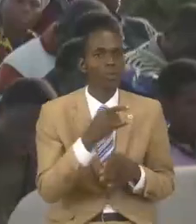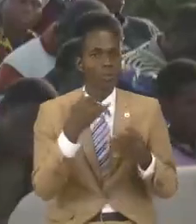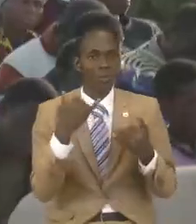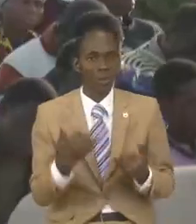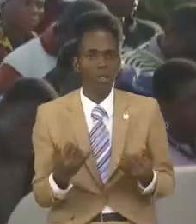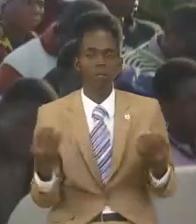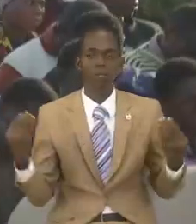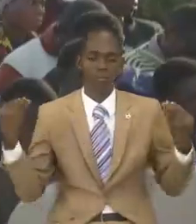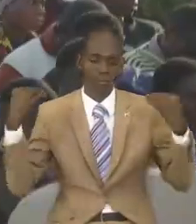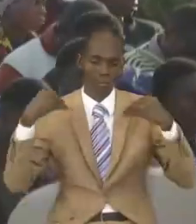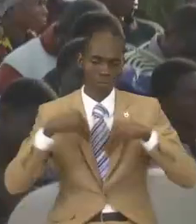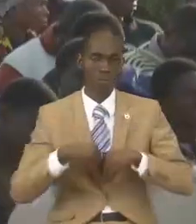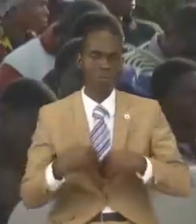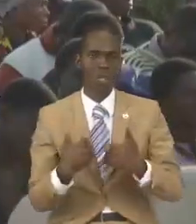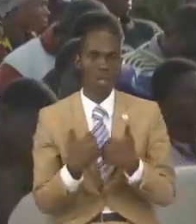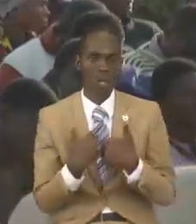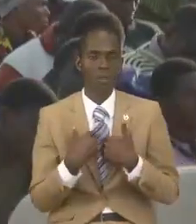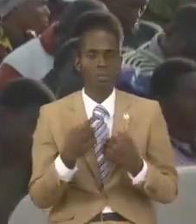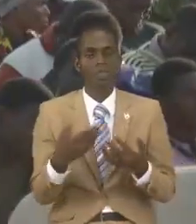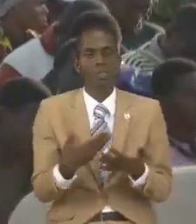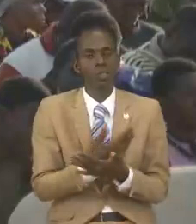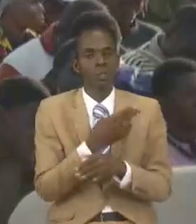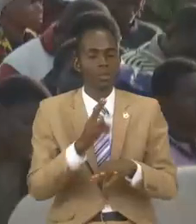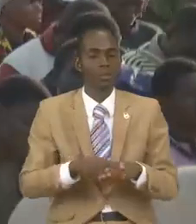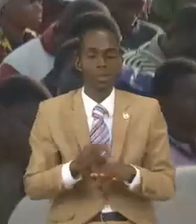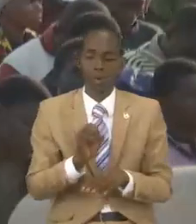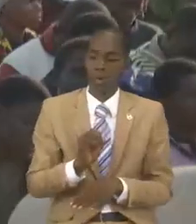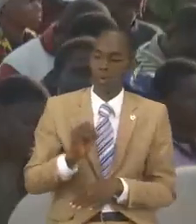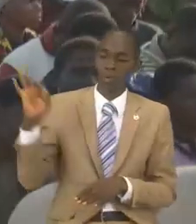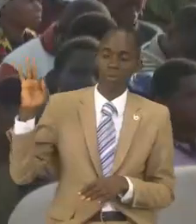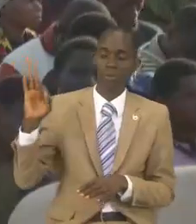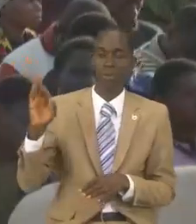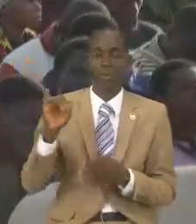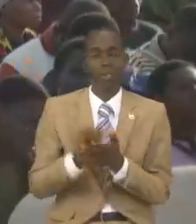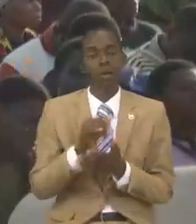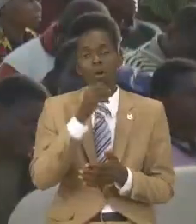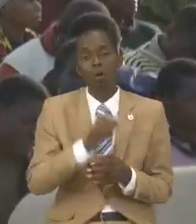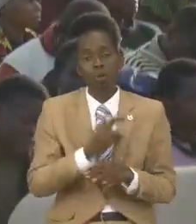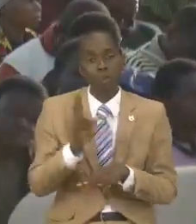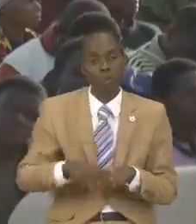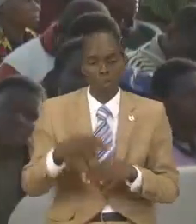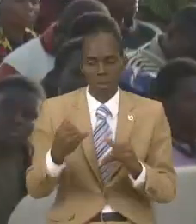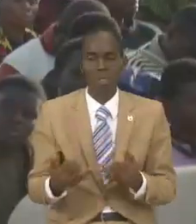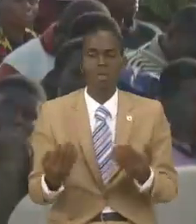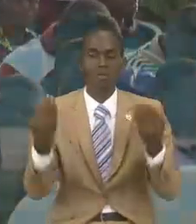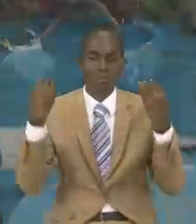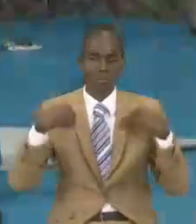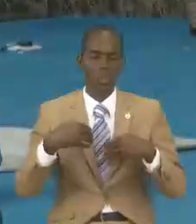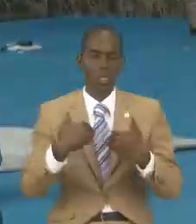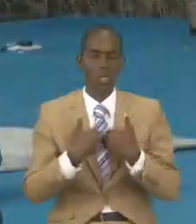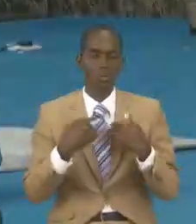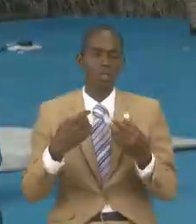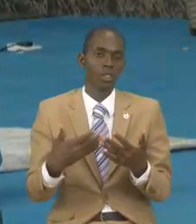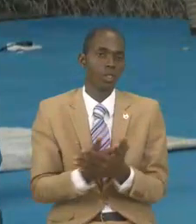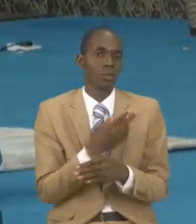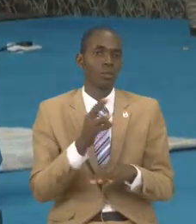on the new man. You put off the other, you must put on this one. The new